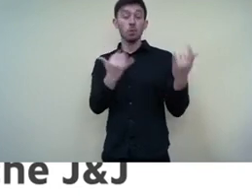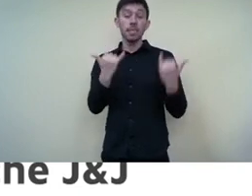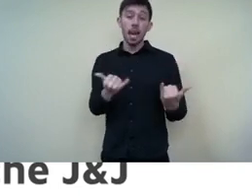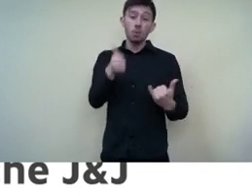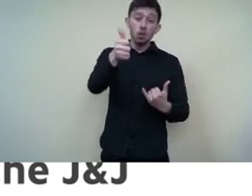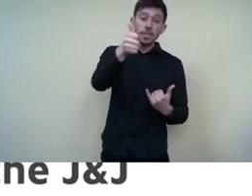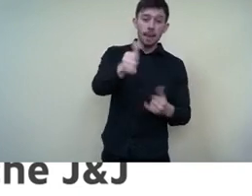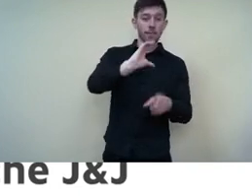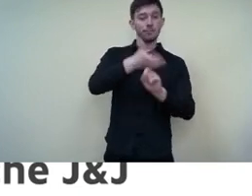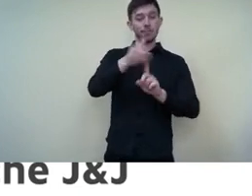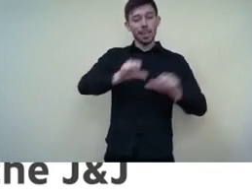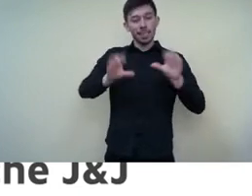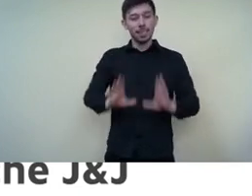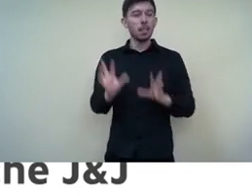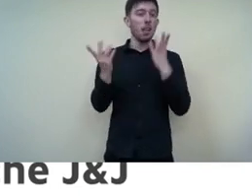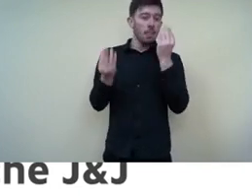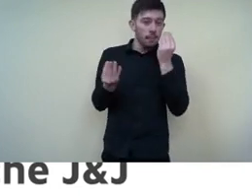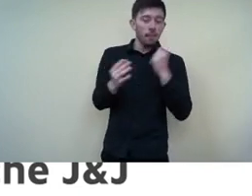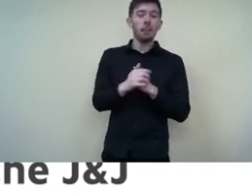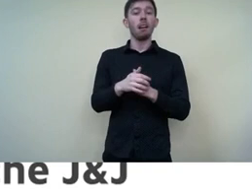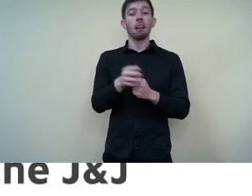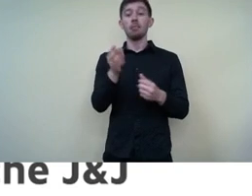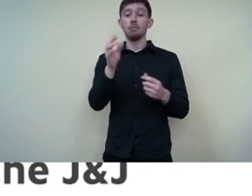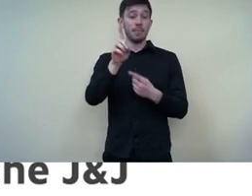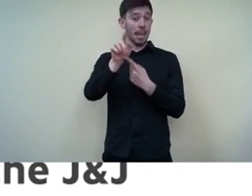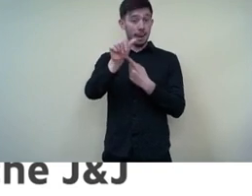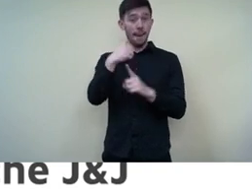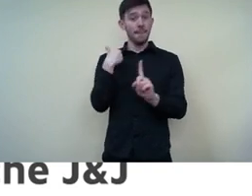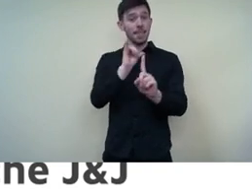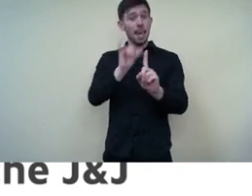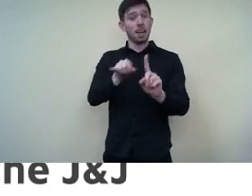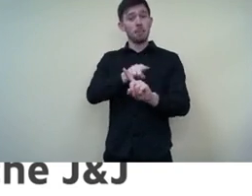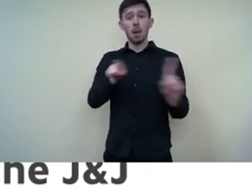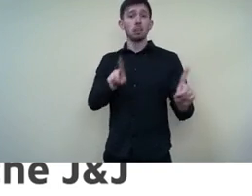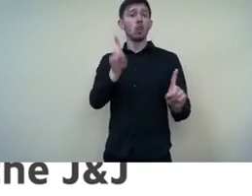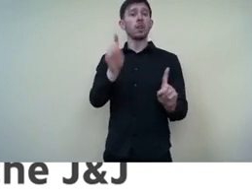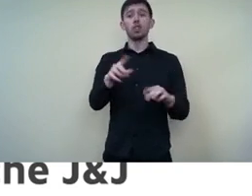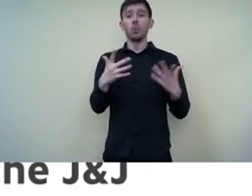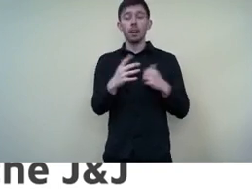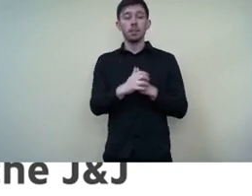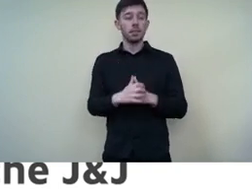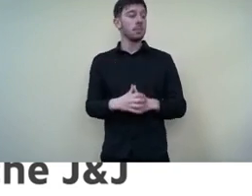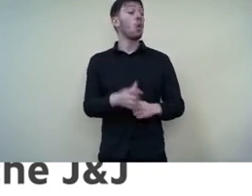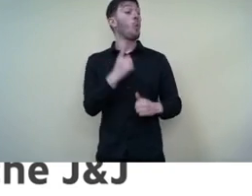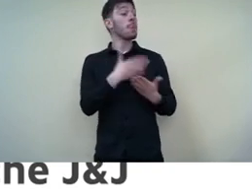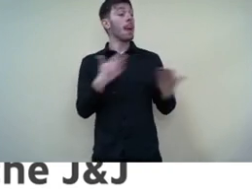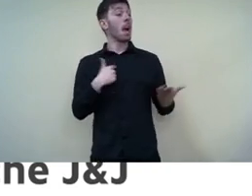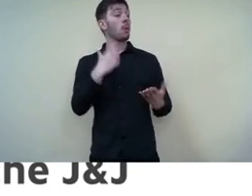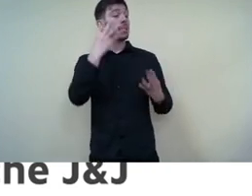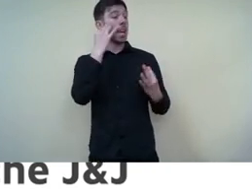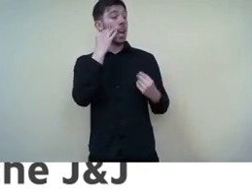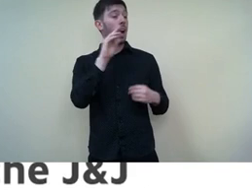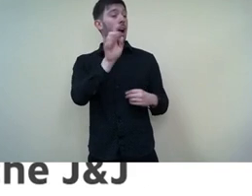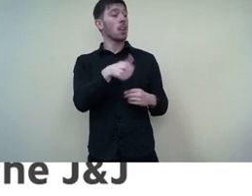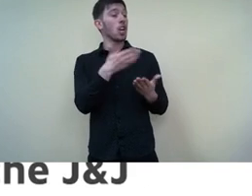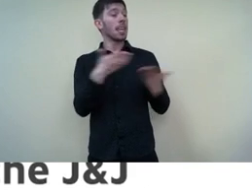a scientist. So you have this data, but what questions does this bring up? One thing that I was thinking, what other things do